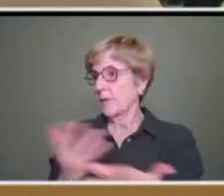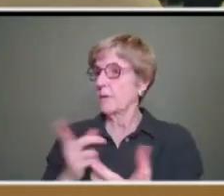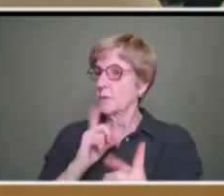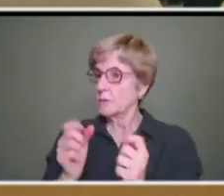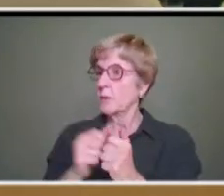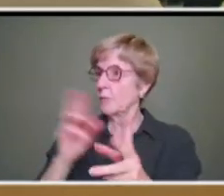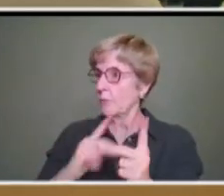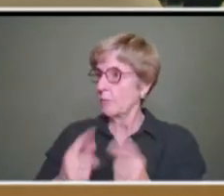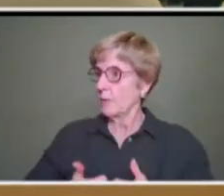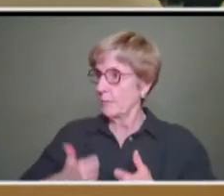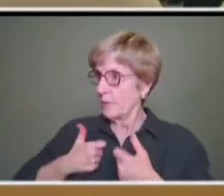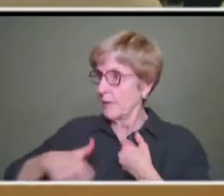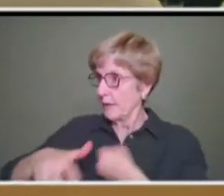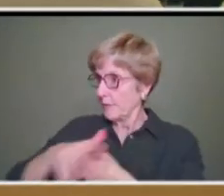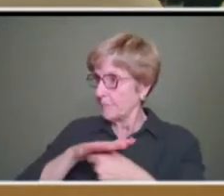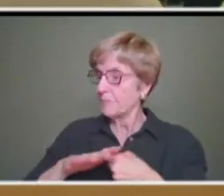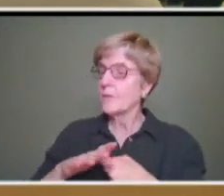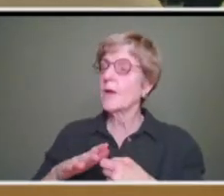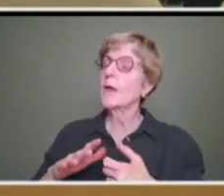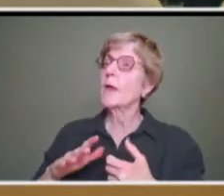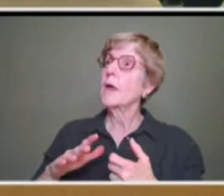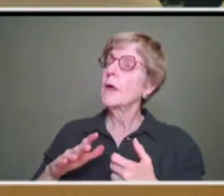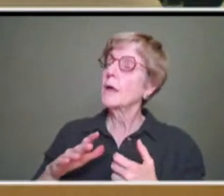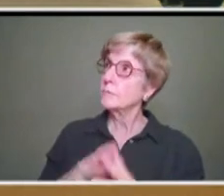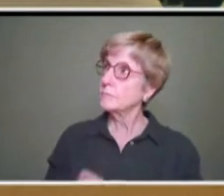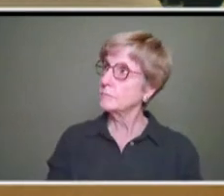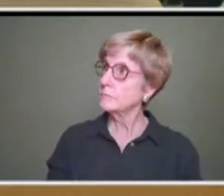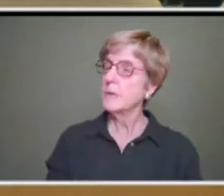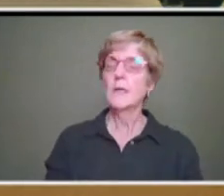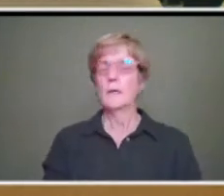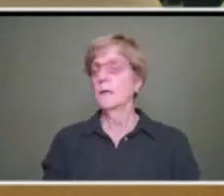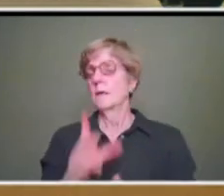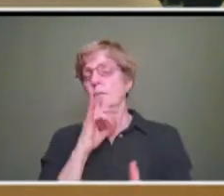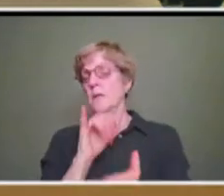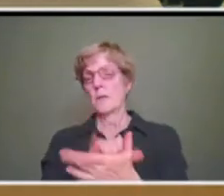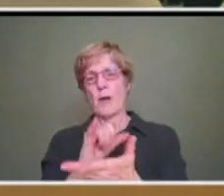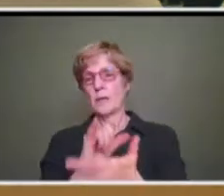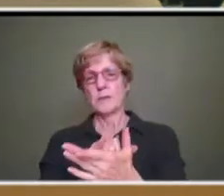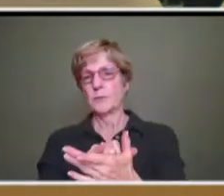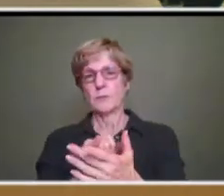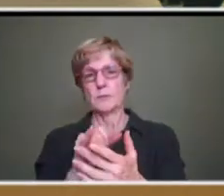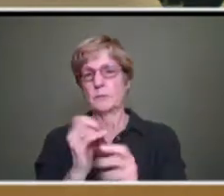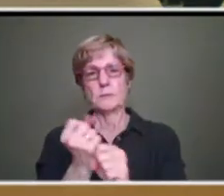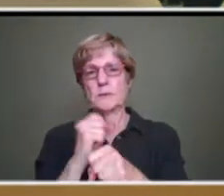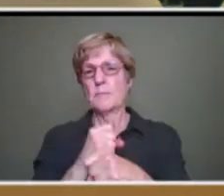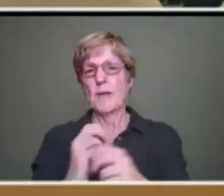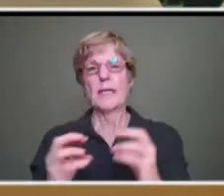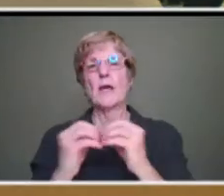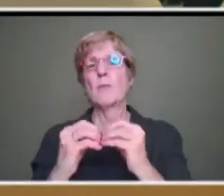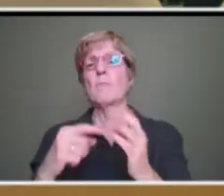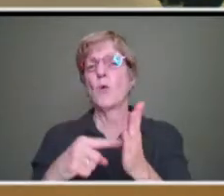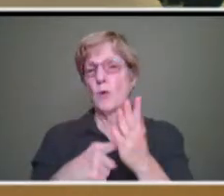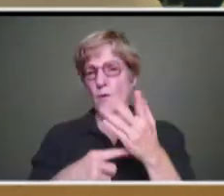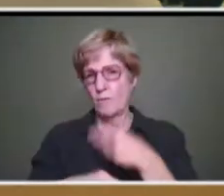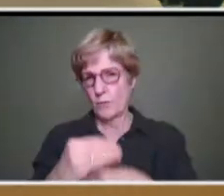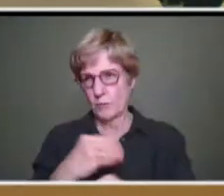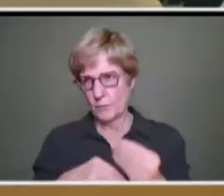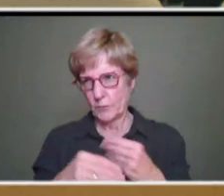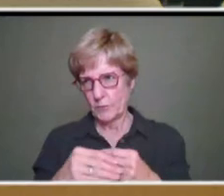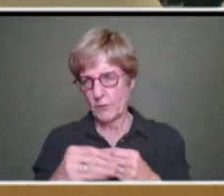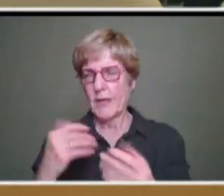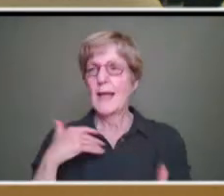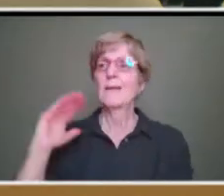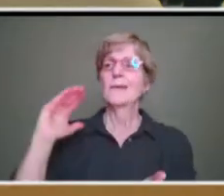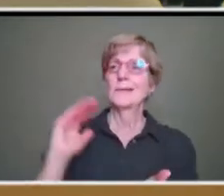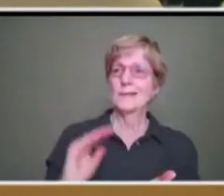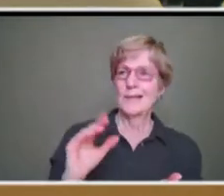to make it more it would be virtually impossible to make it more affordable and have less density so that would be